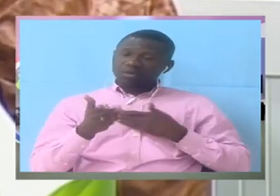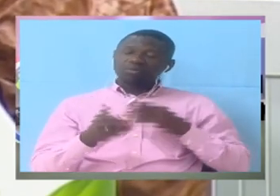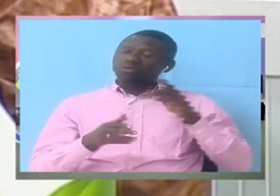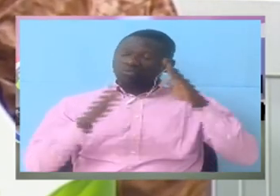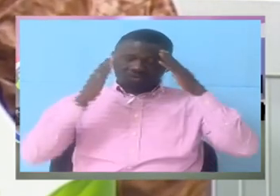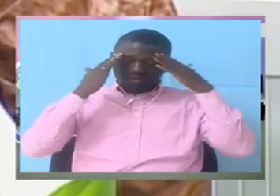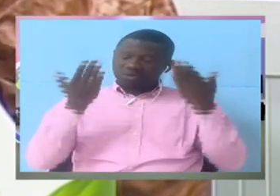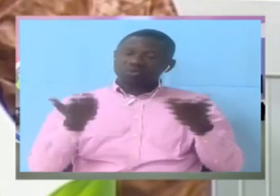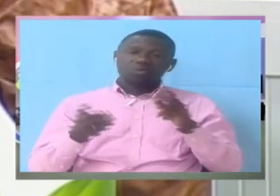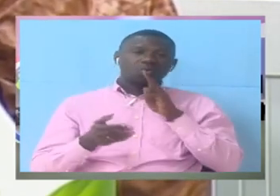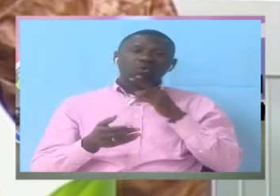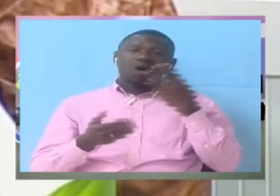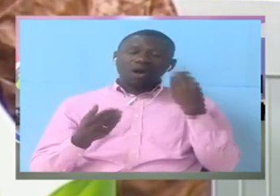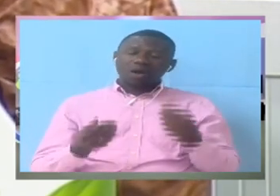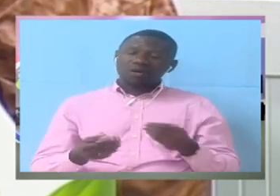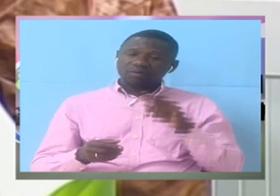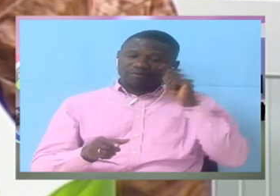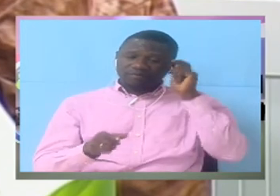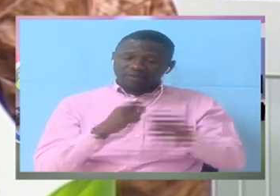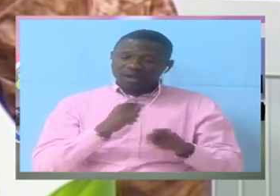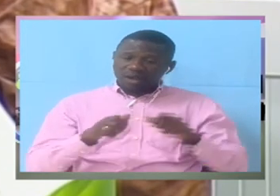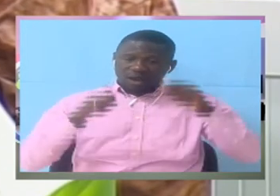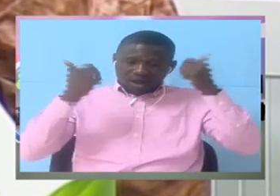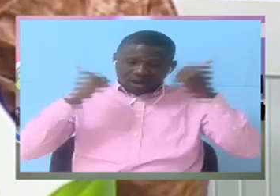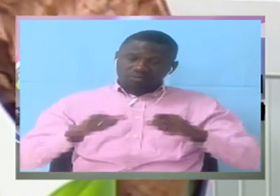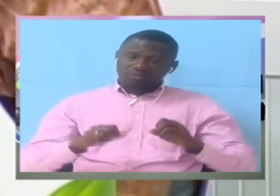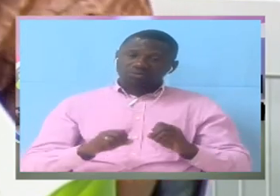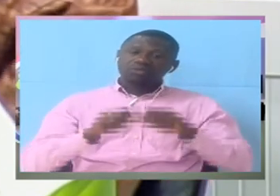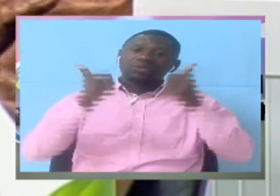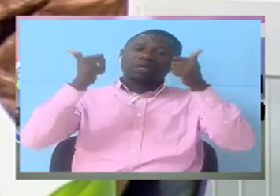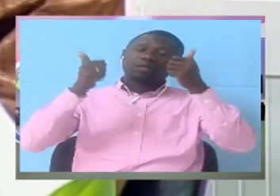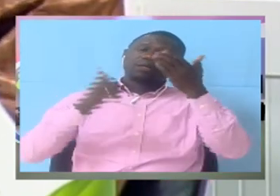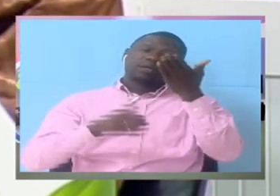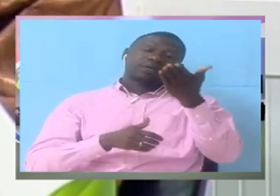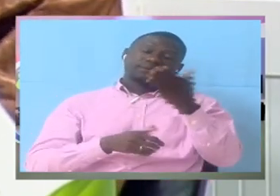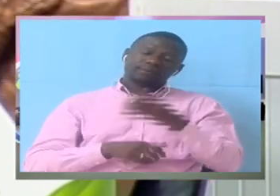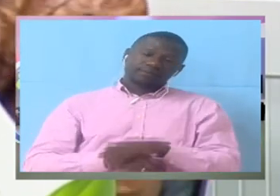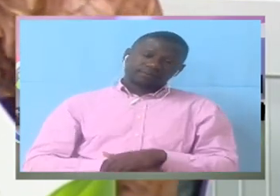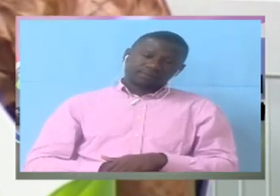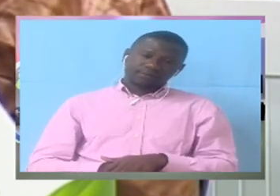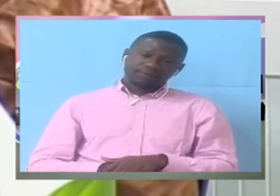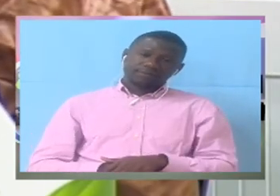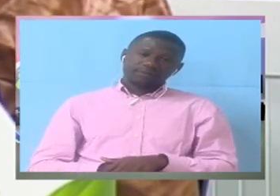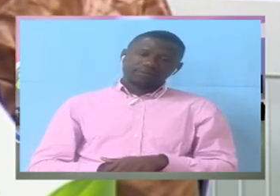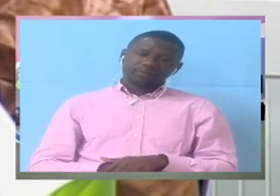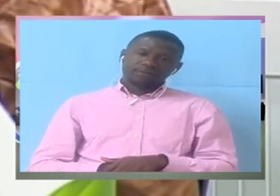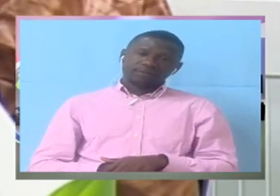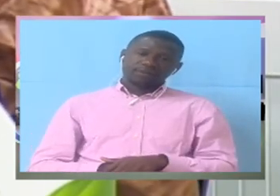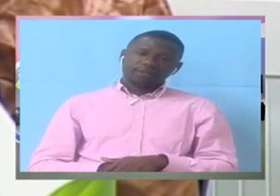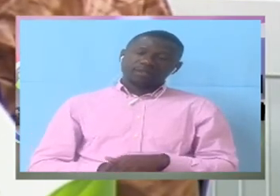But every year, fire breaks from the top there, and nobody knows how the fire starts. Liberia le basinkang.